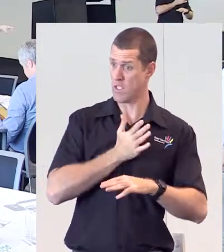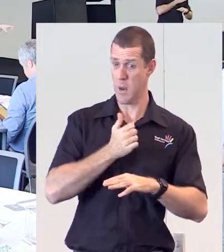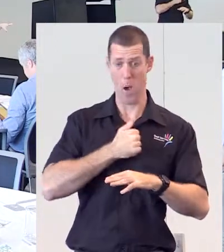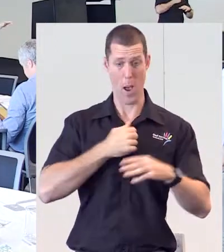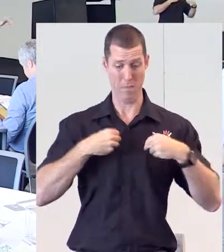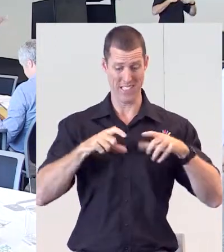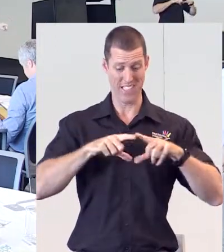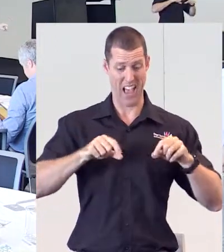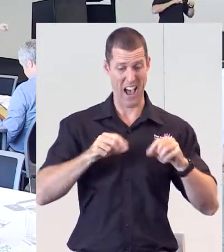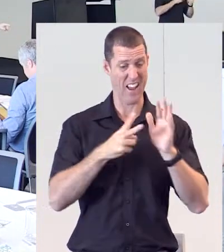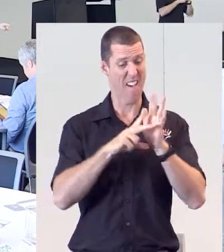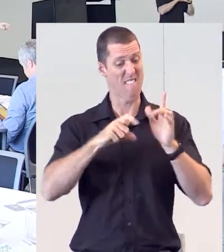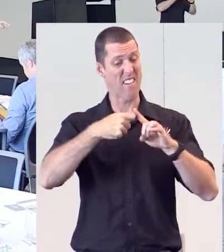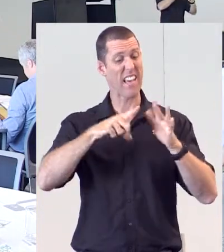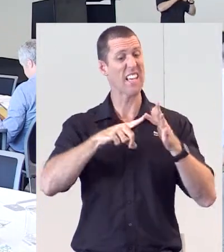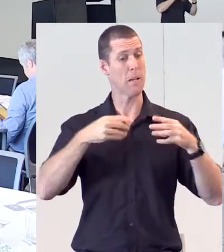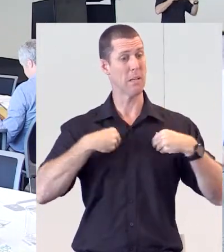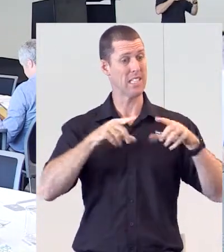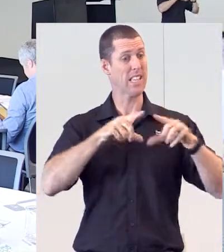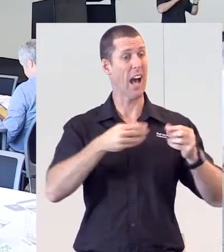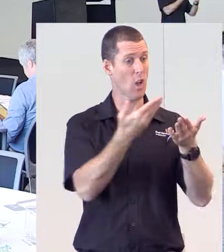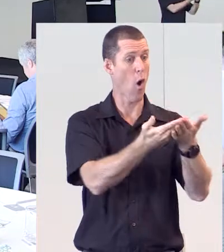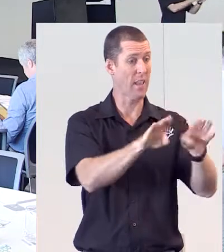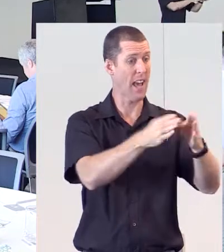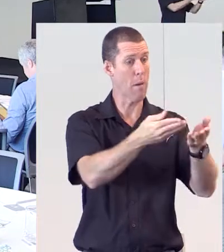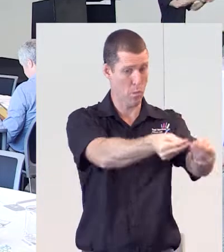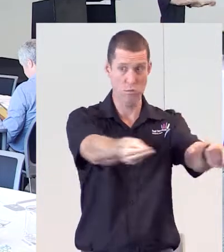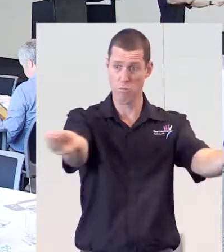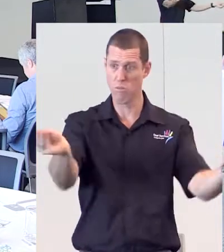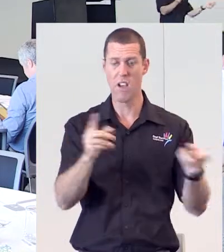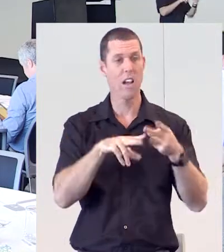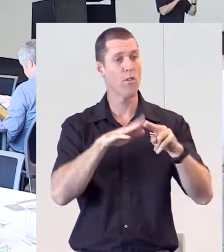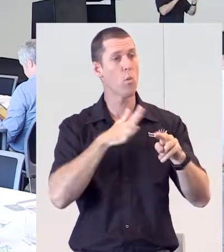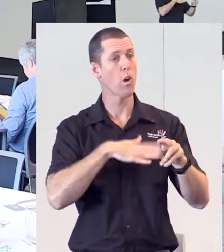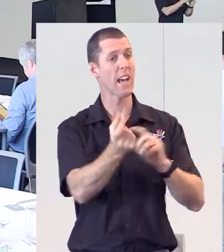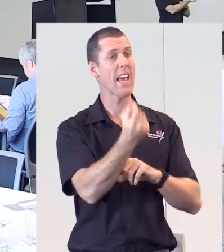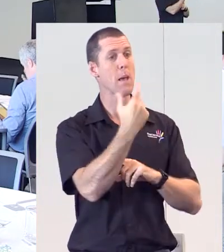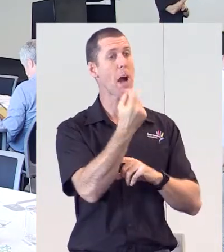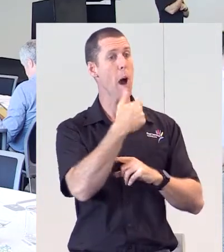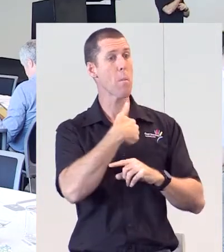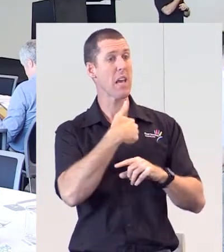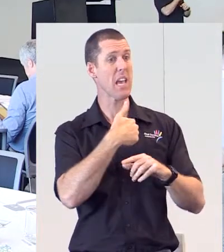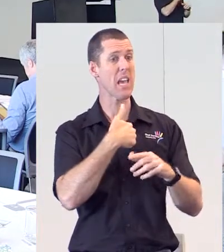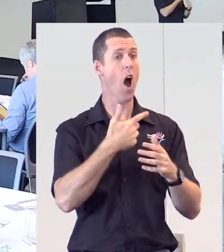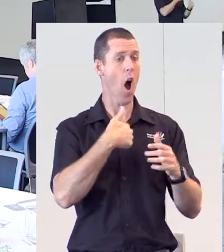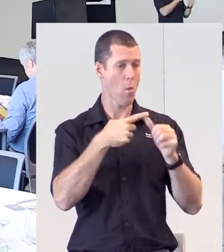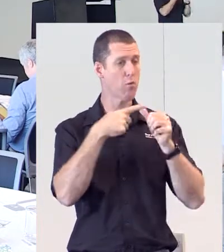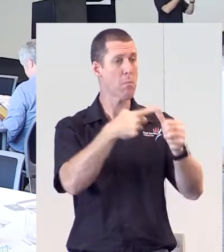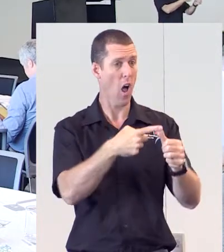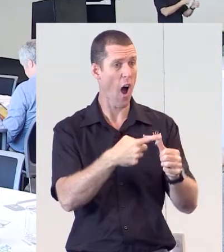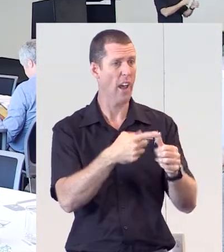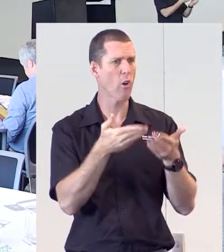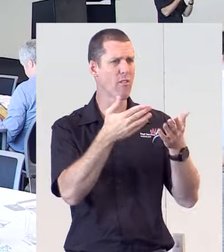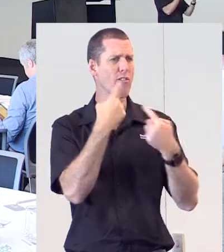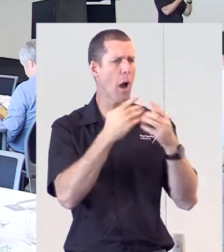and Vicky's business cards are on the table. But if you'd like me to send you the information about the workshop, it's not quite ready yet, or I would have bought it